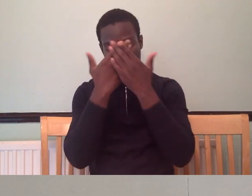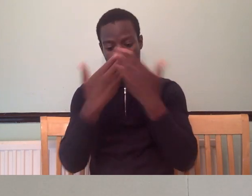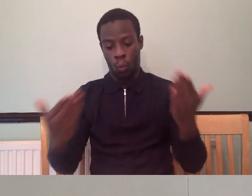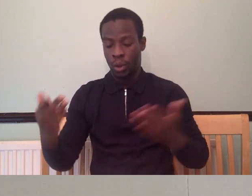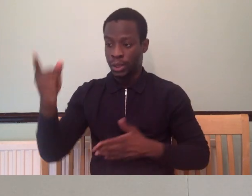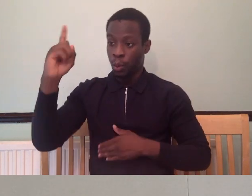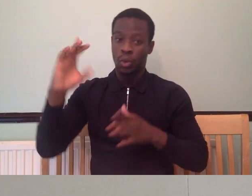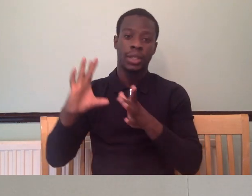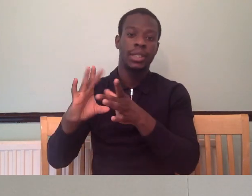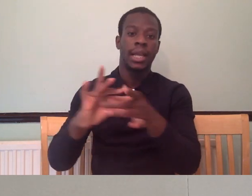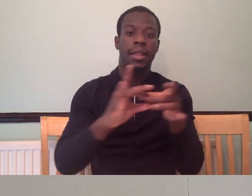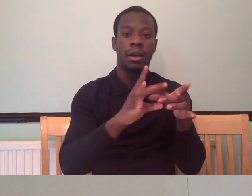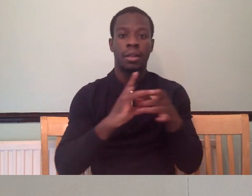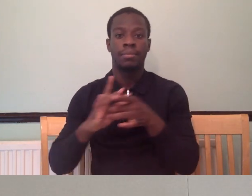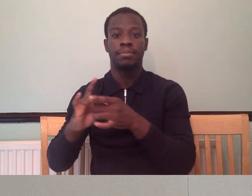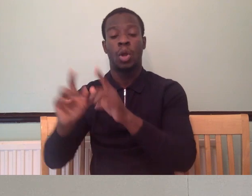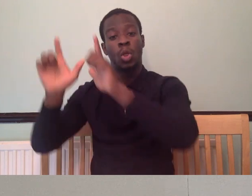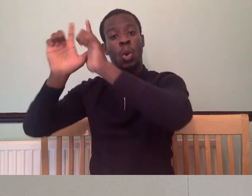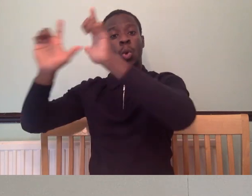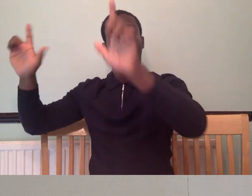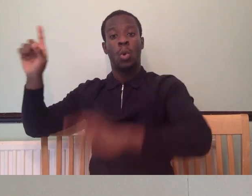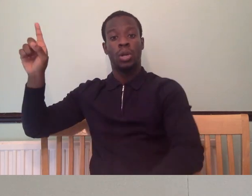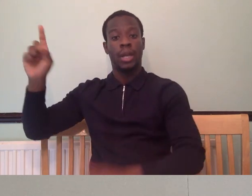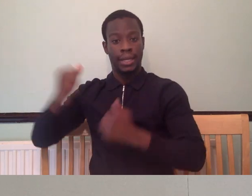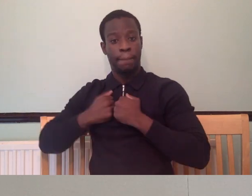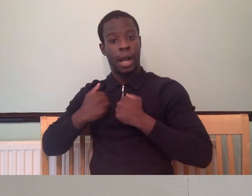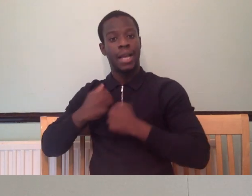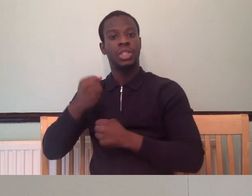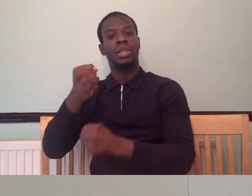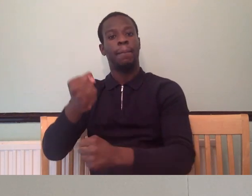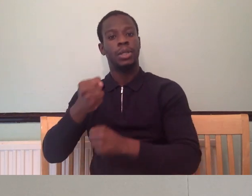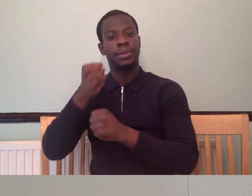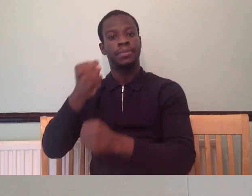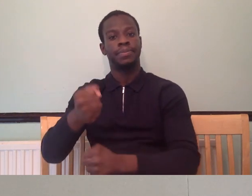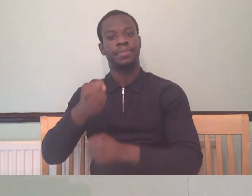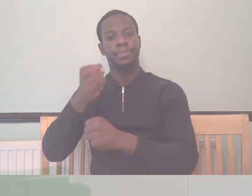together, let's sing The Lord's My Shepherd.